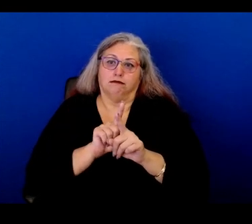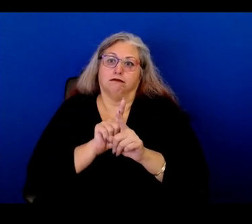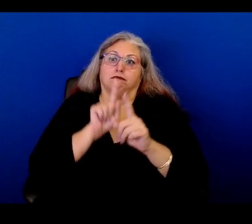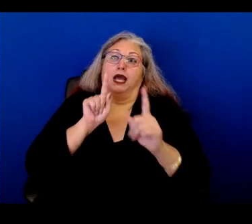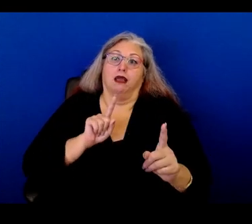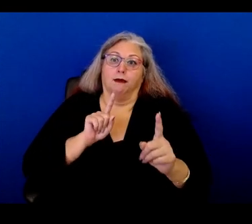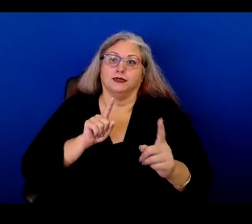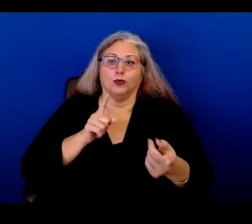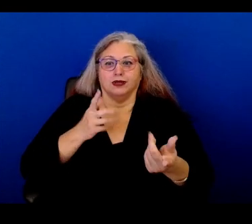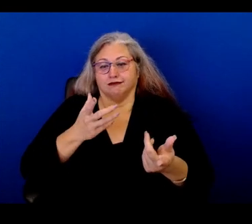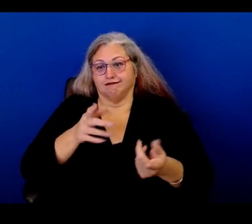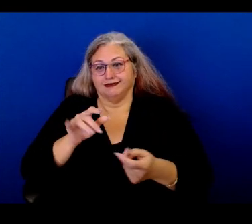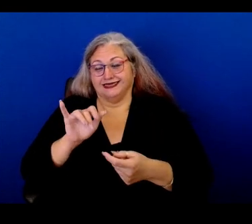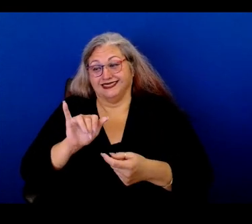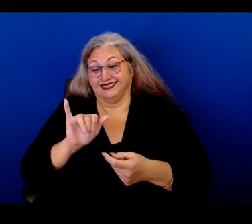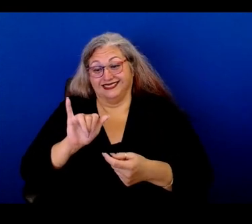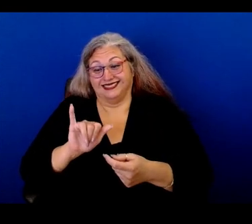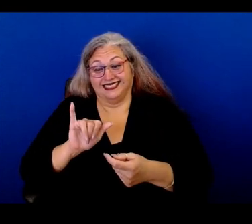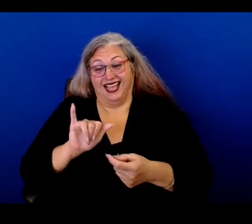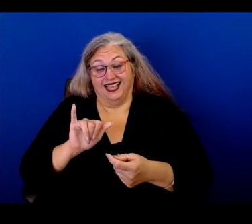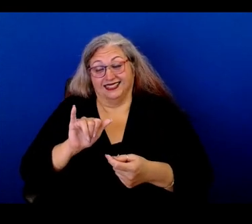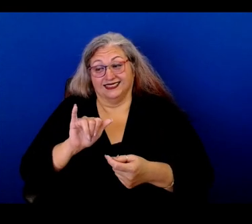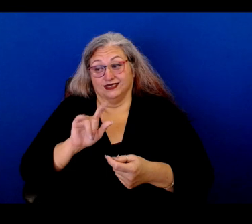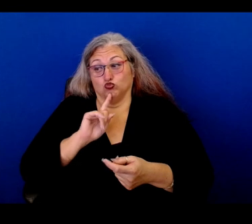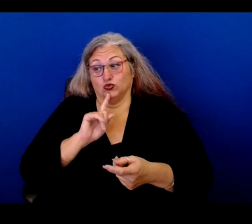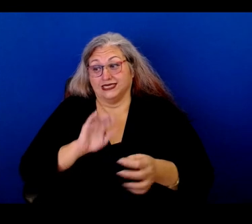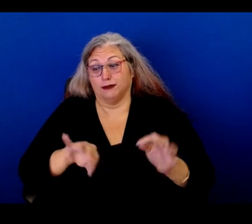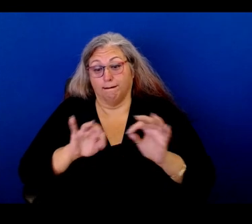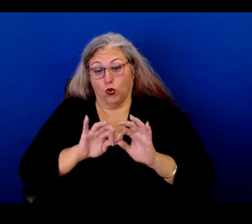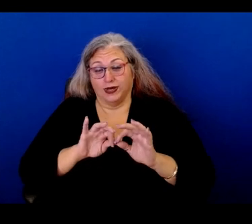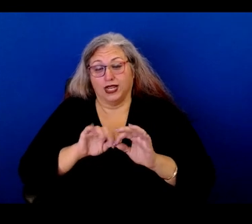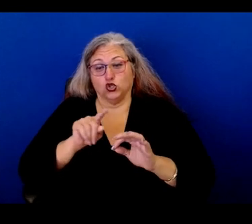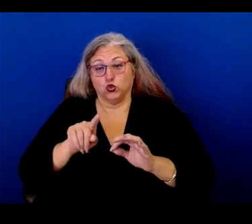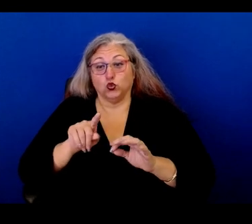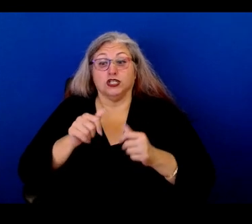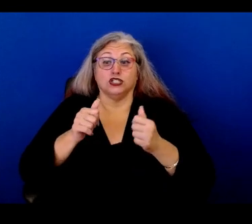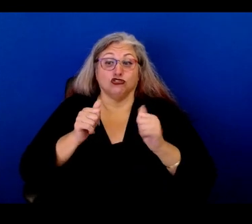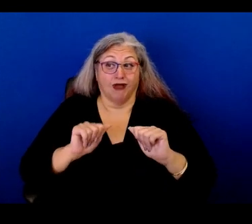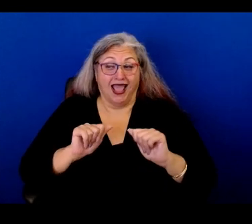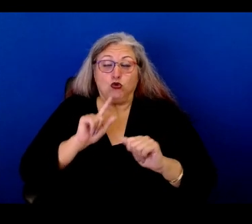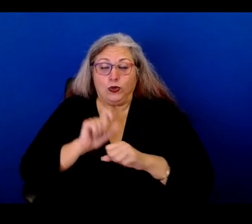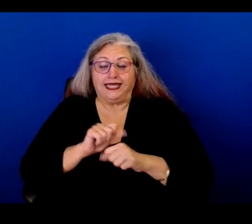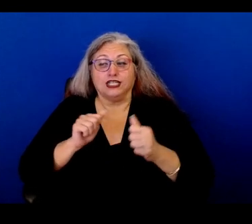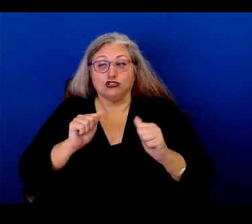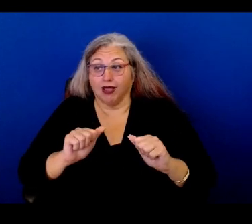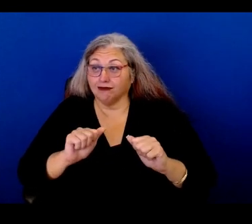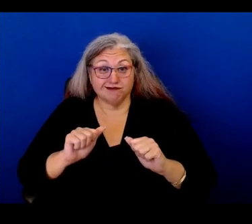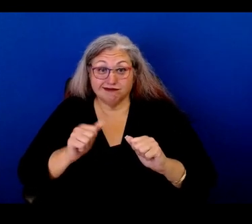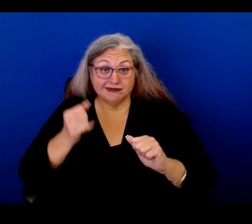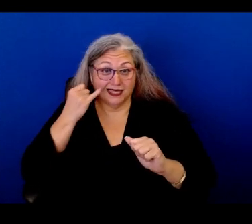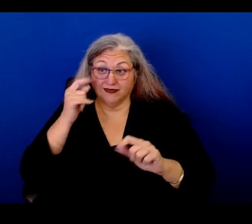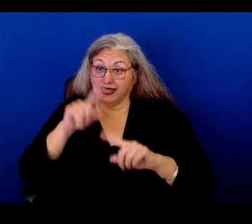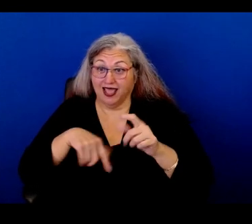I think those are really important too, that, you know, you try, you really try. And if they can't